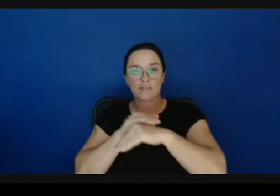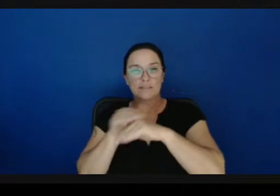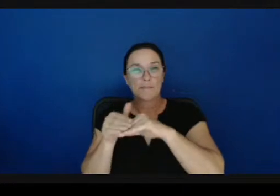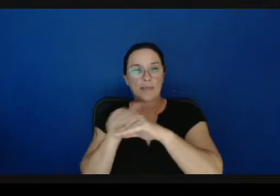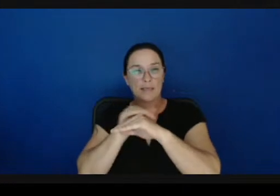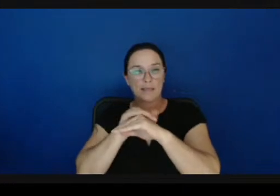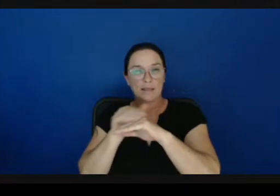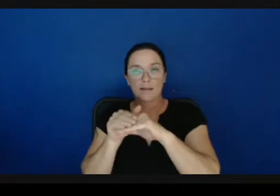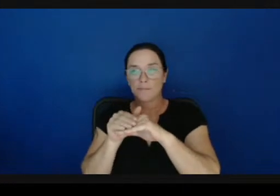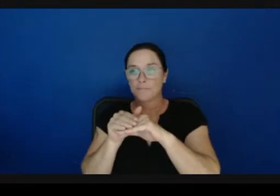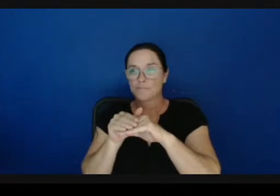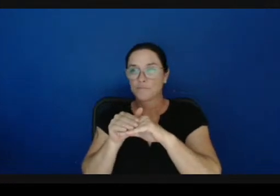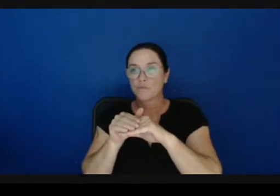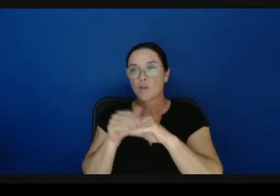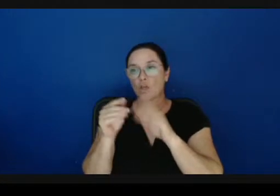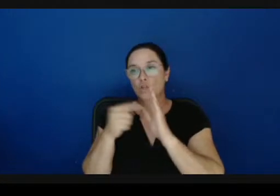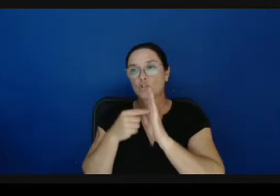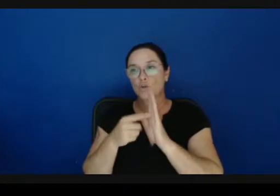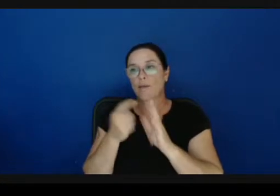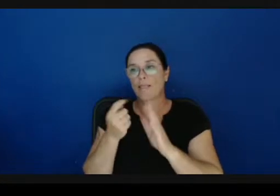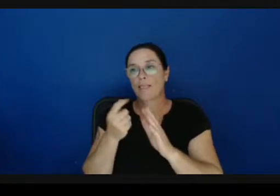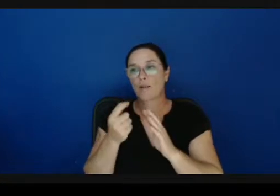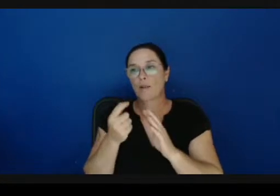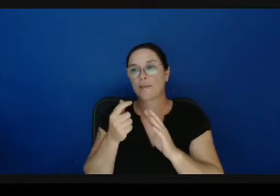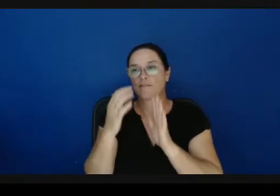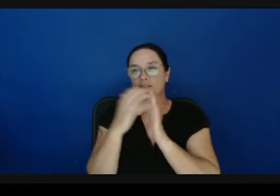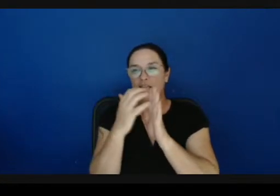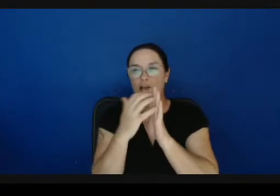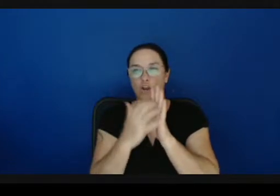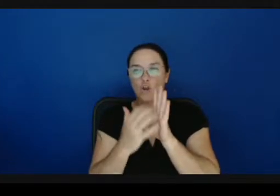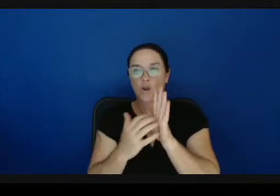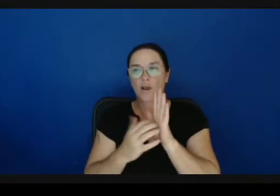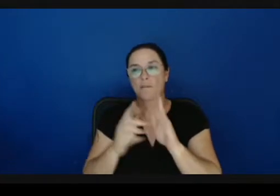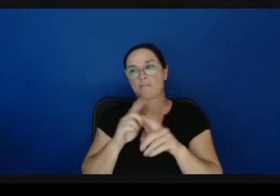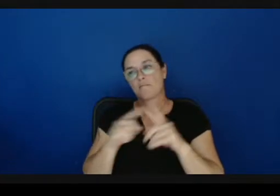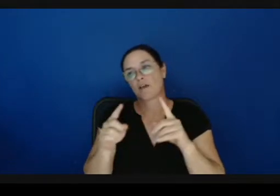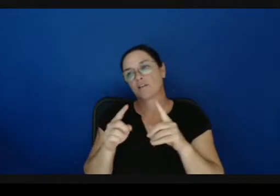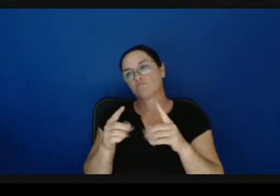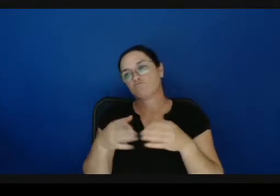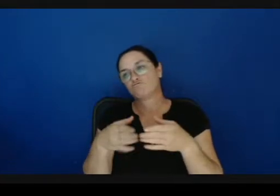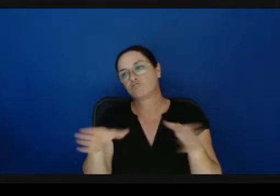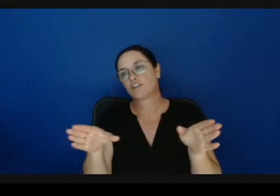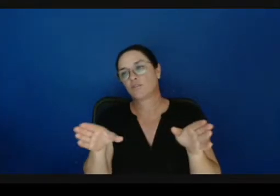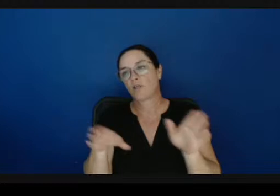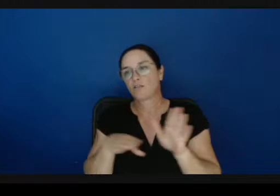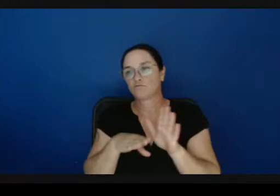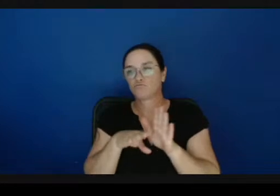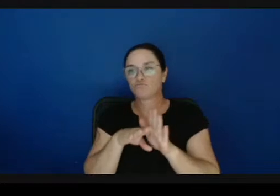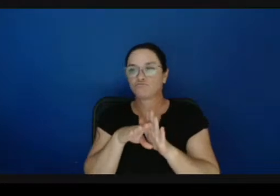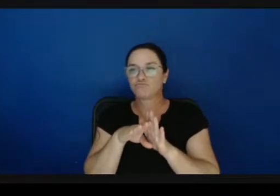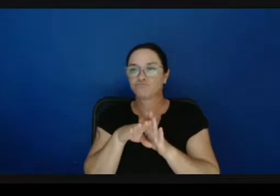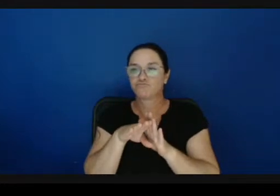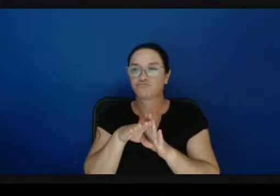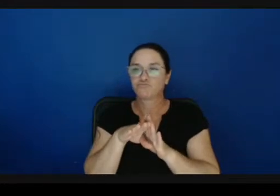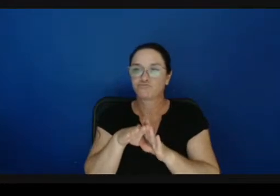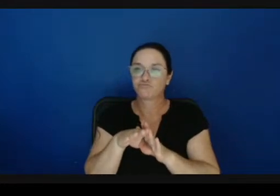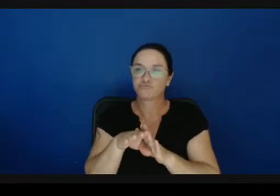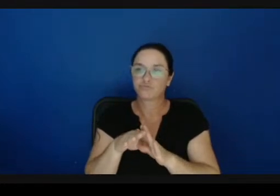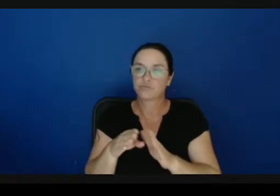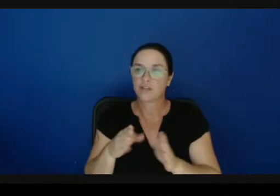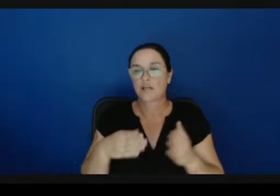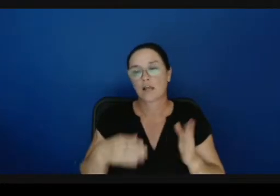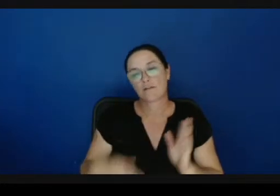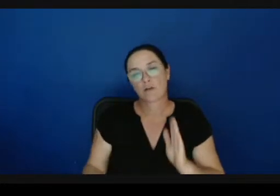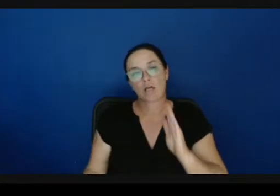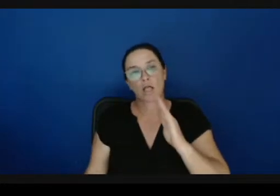is showing a little bit of scatter here, but overall you can see it's a rising trend, maybe slowing from what it was doing before. It's kind of